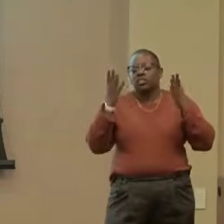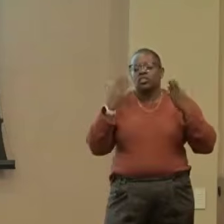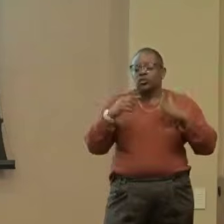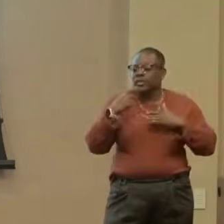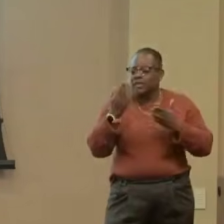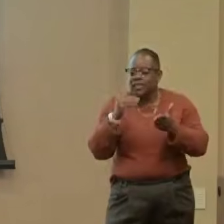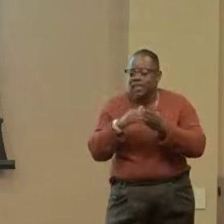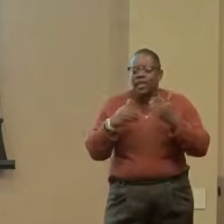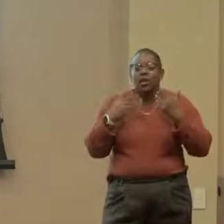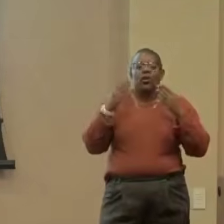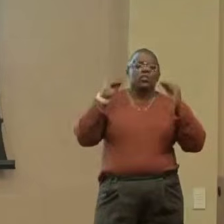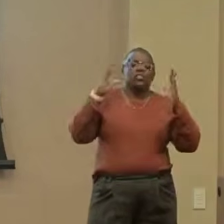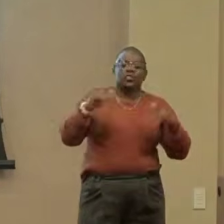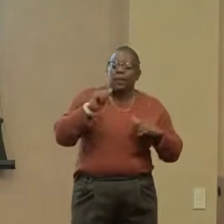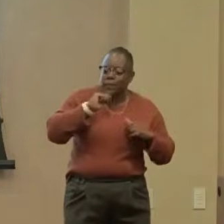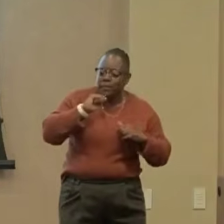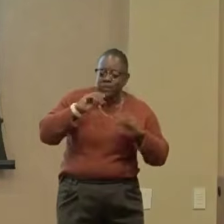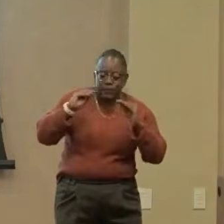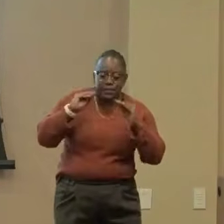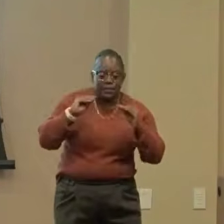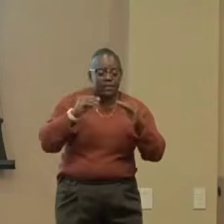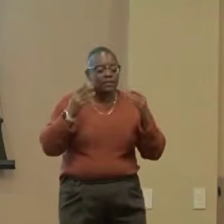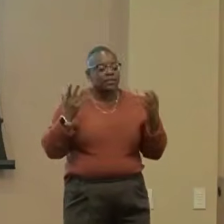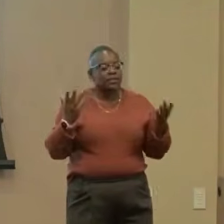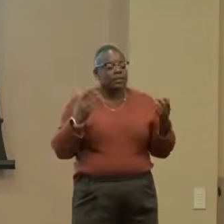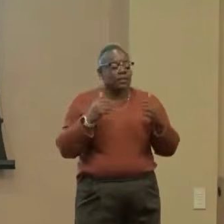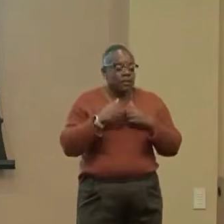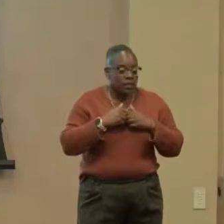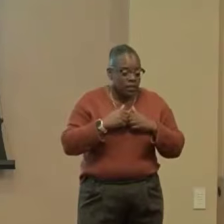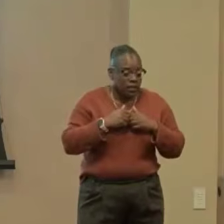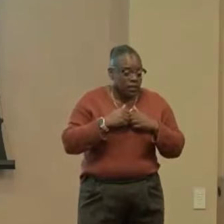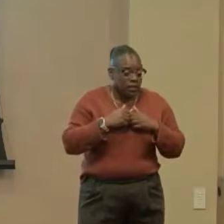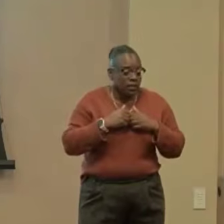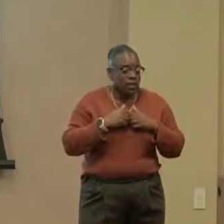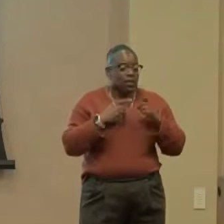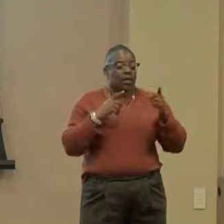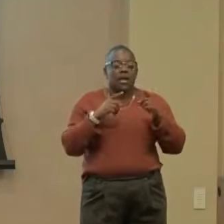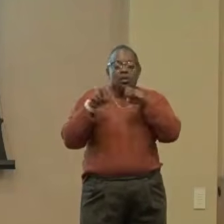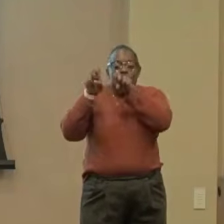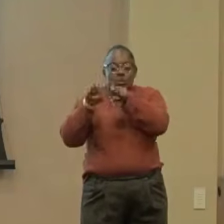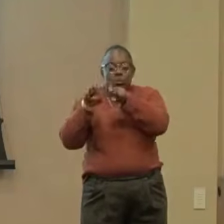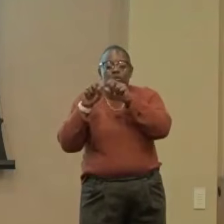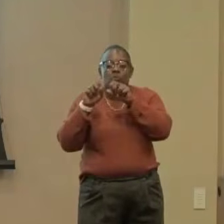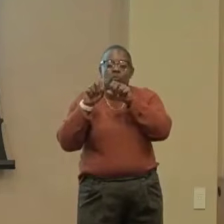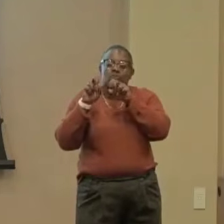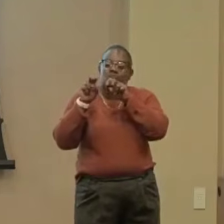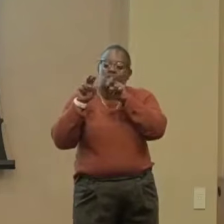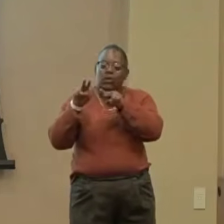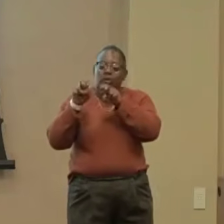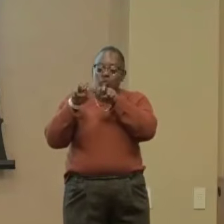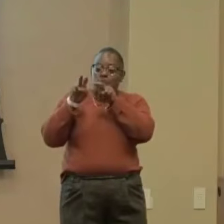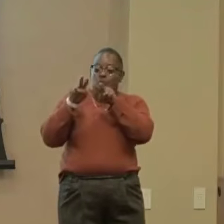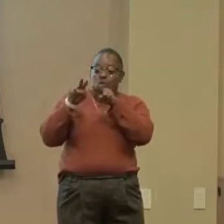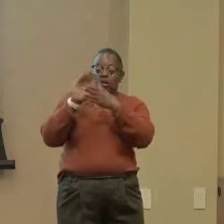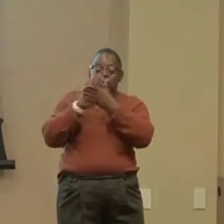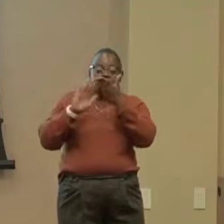want to teach right. And even though like I have been going with her to college and everything to help her out with